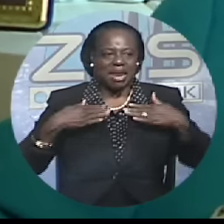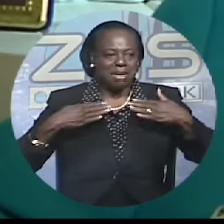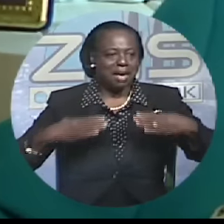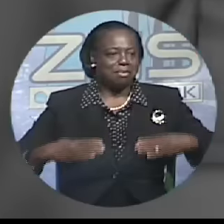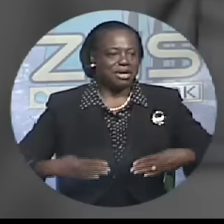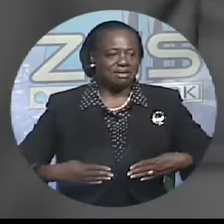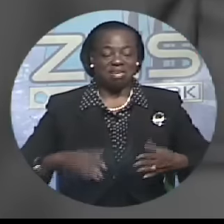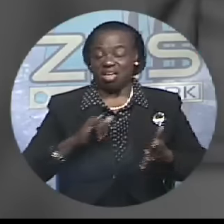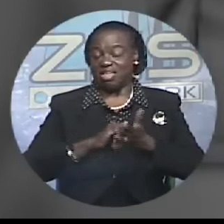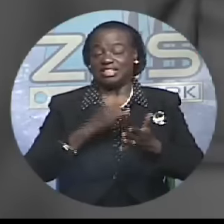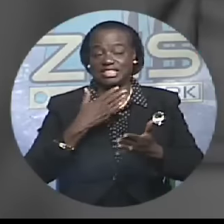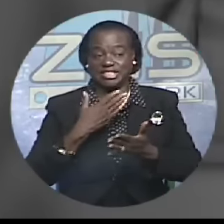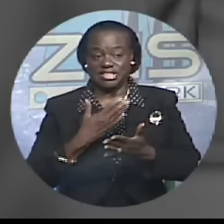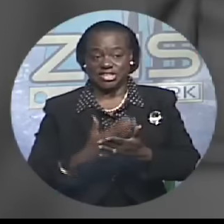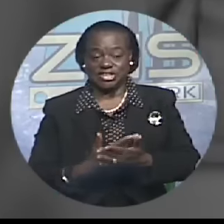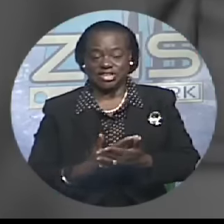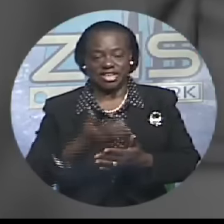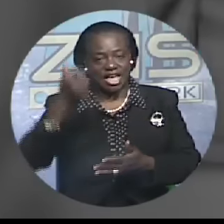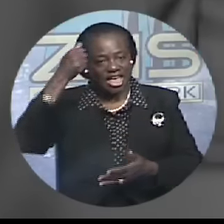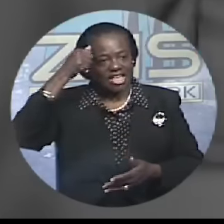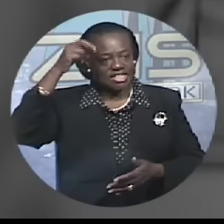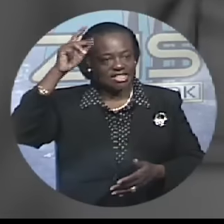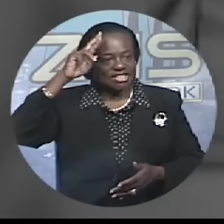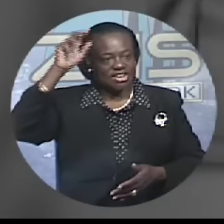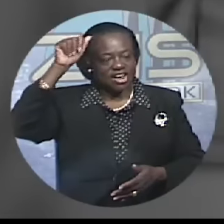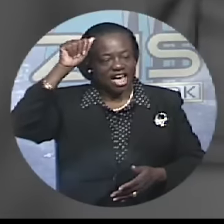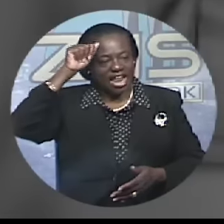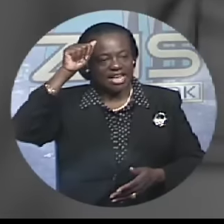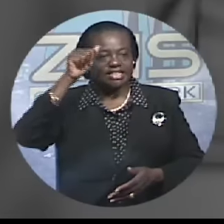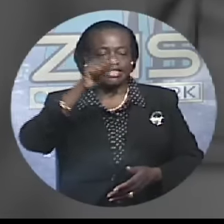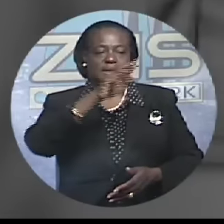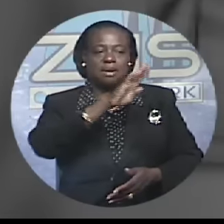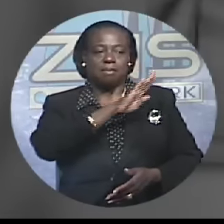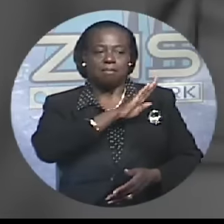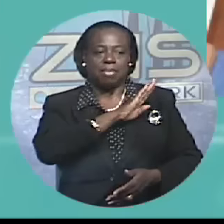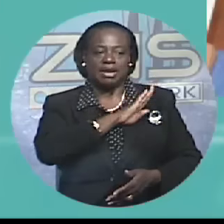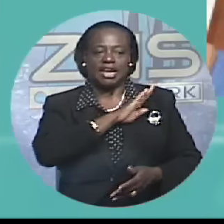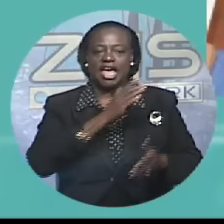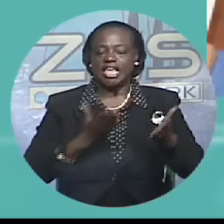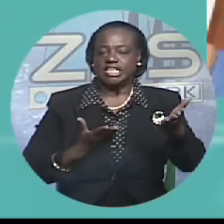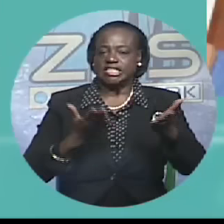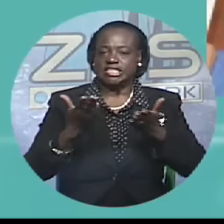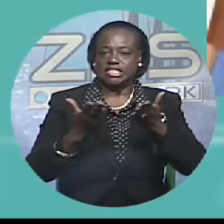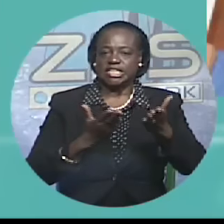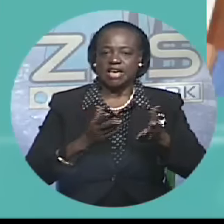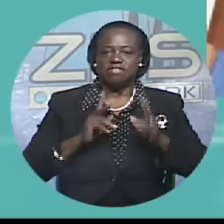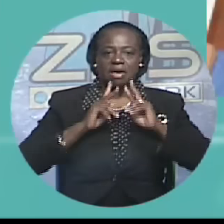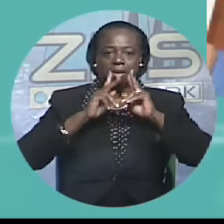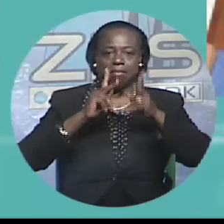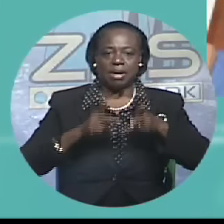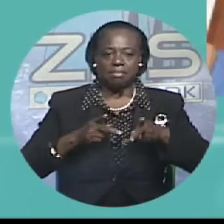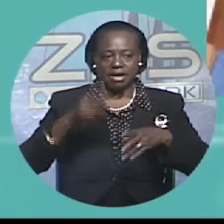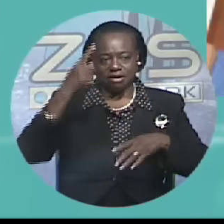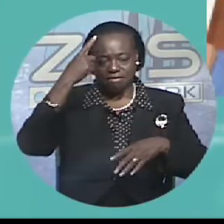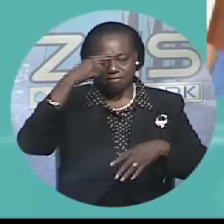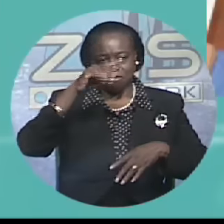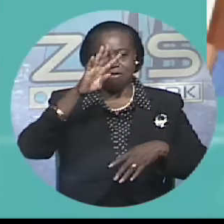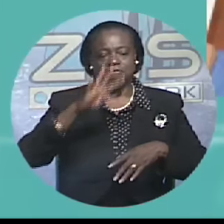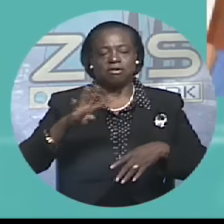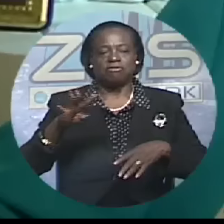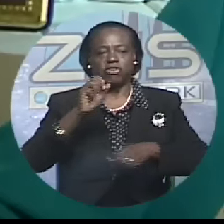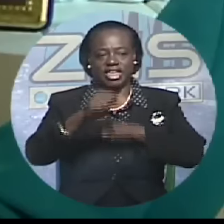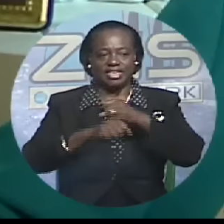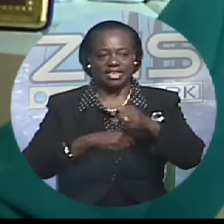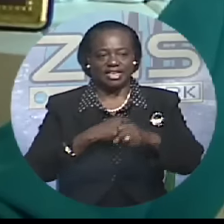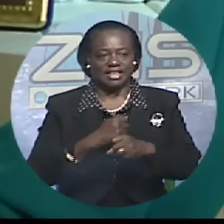very good. Having served in the public eye for more than four decades, whether it was politics or sports, he does not miss the day-to-day